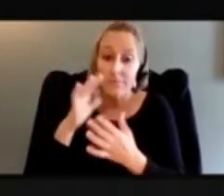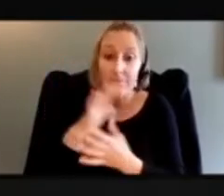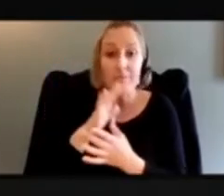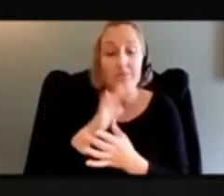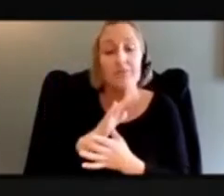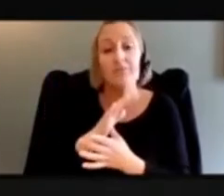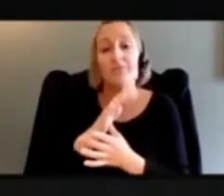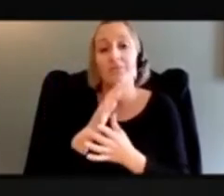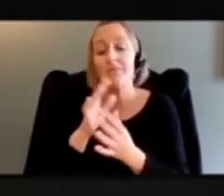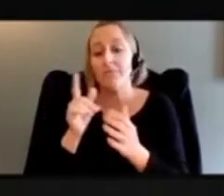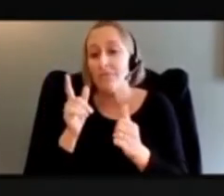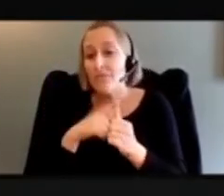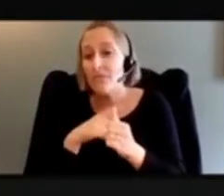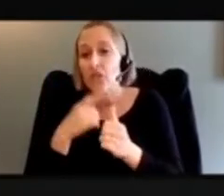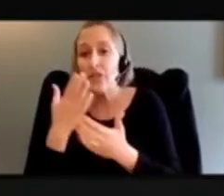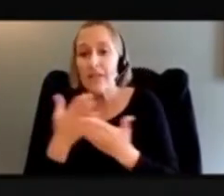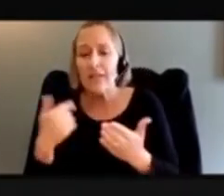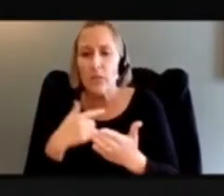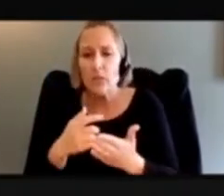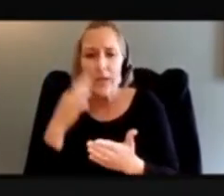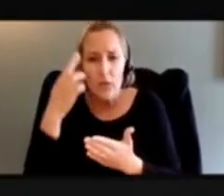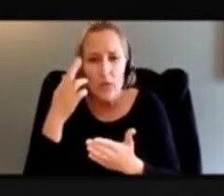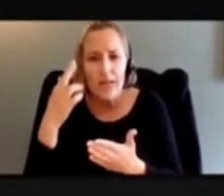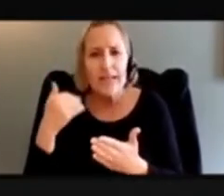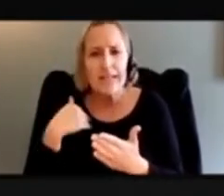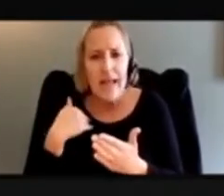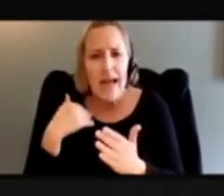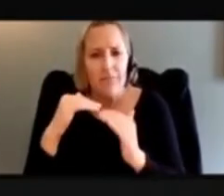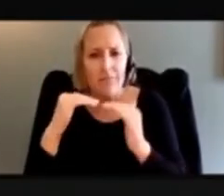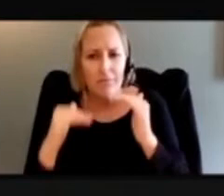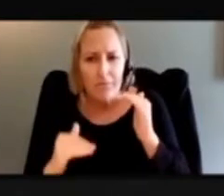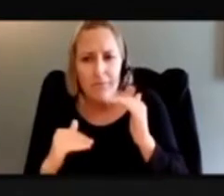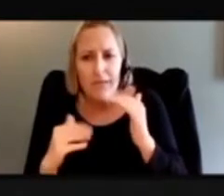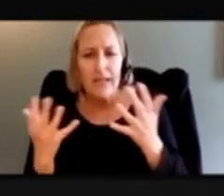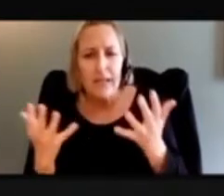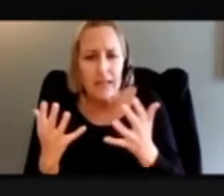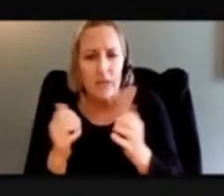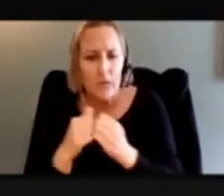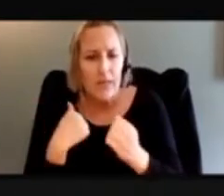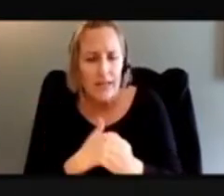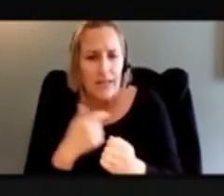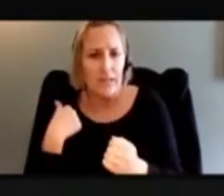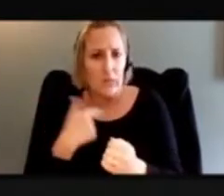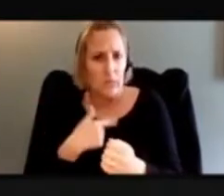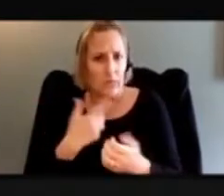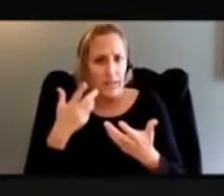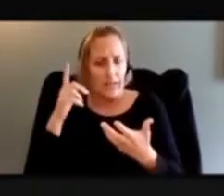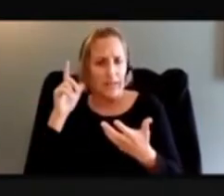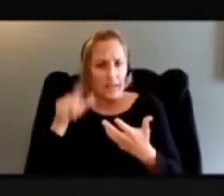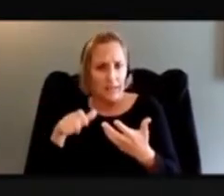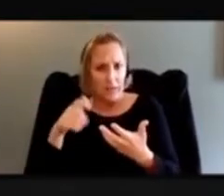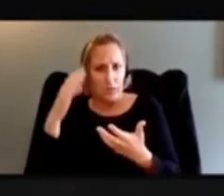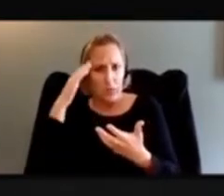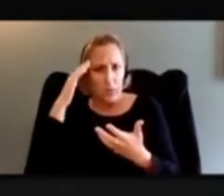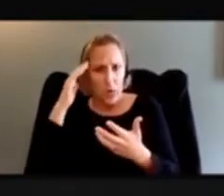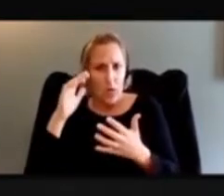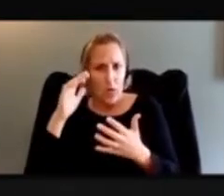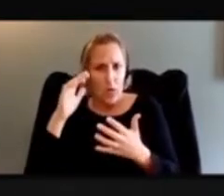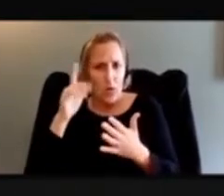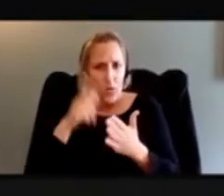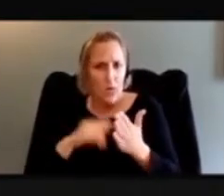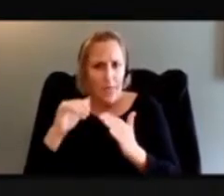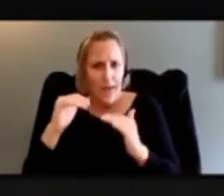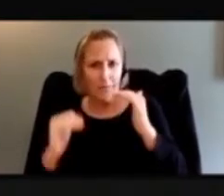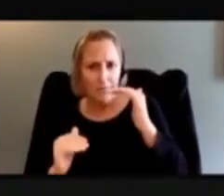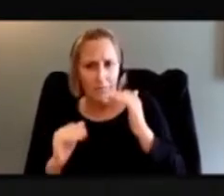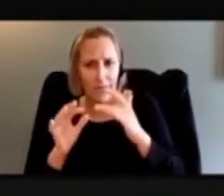these disparities in front of us. We have the lessons learned of seeing what inequities lead to, of seeing